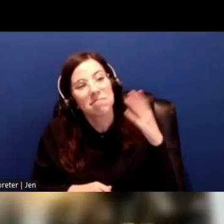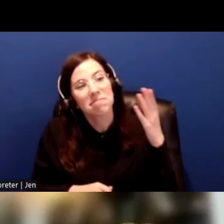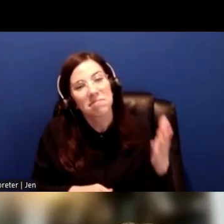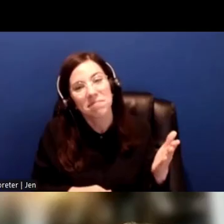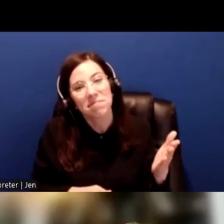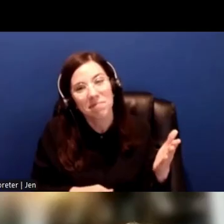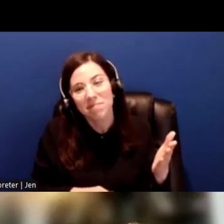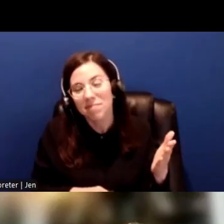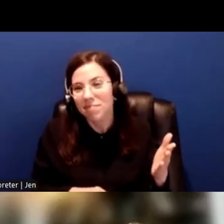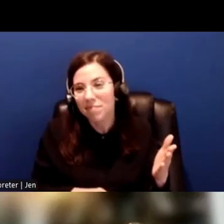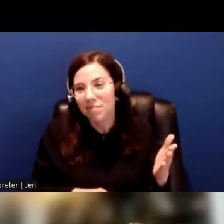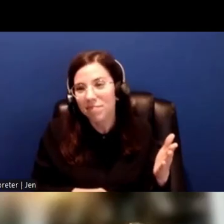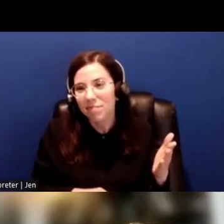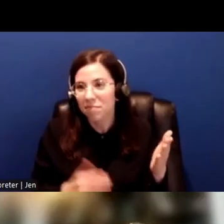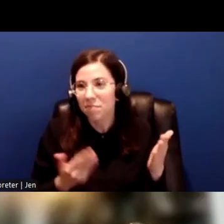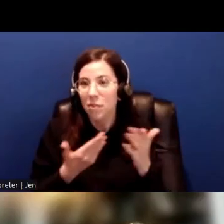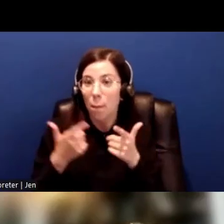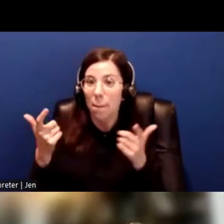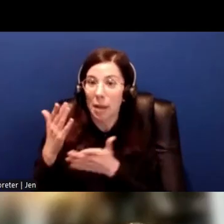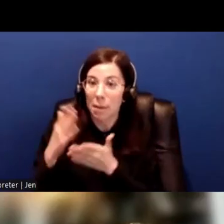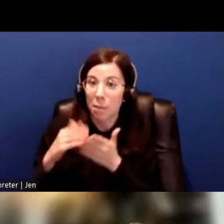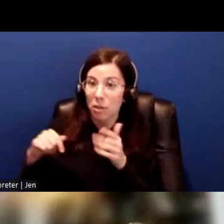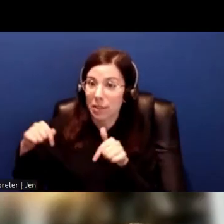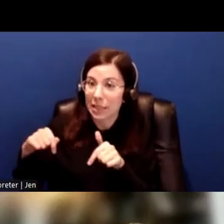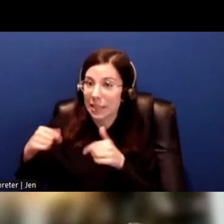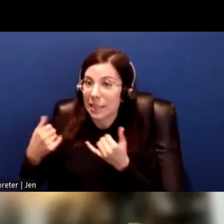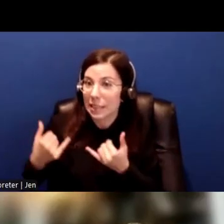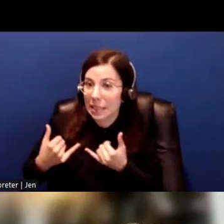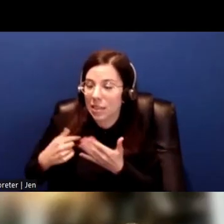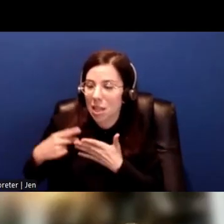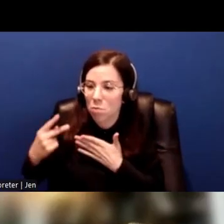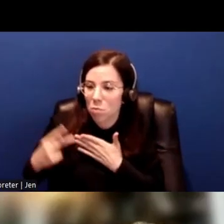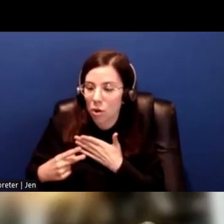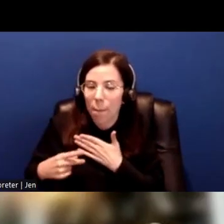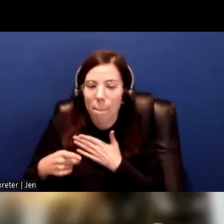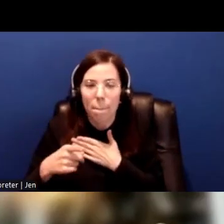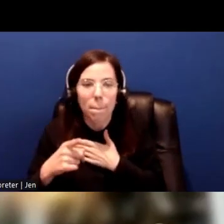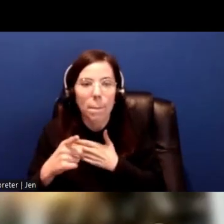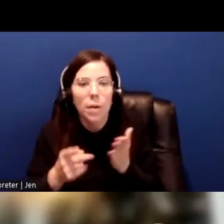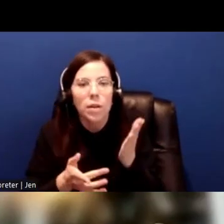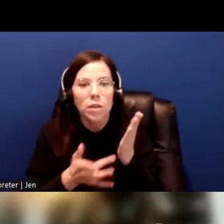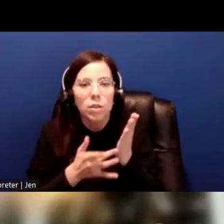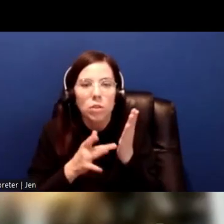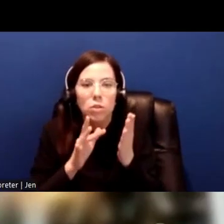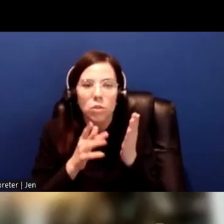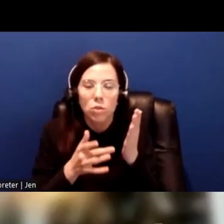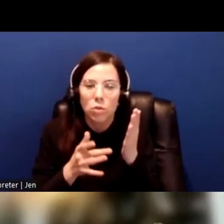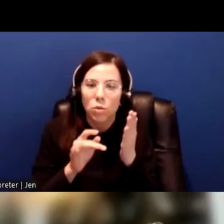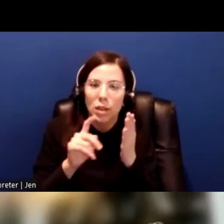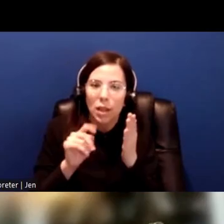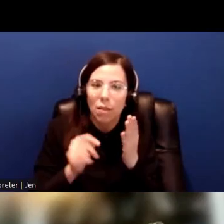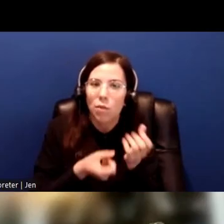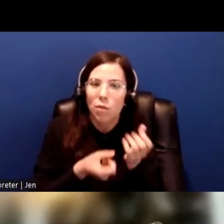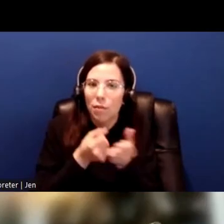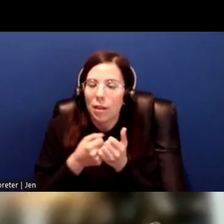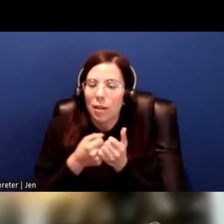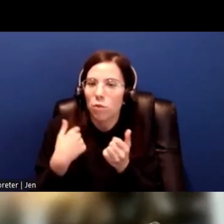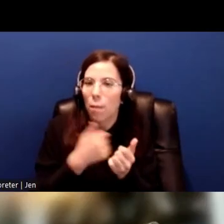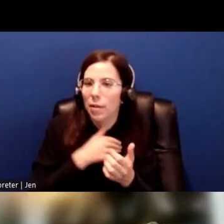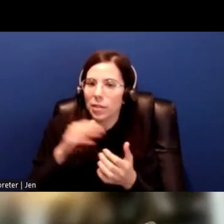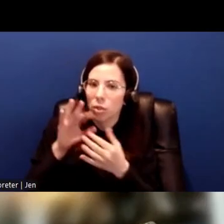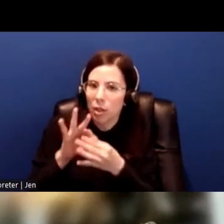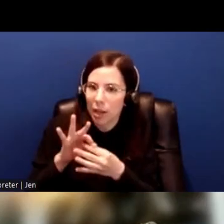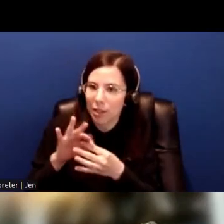really big parts of this project is the toolkit for advocating for military connected victims.